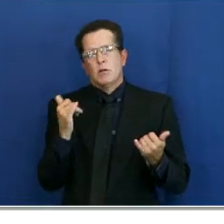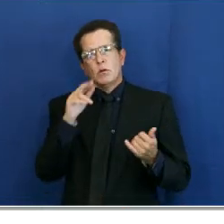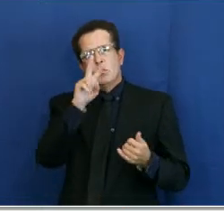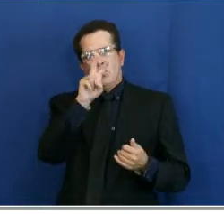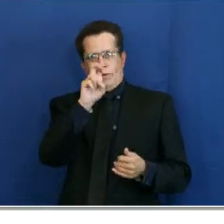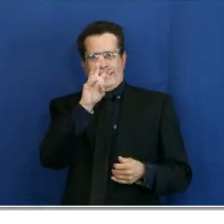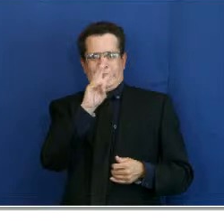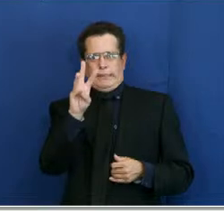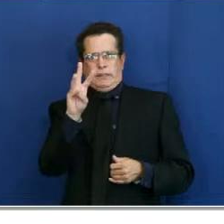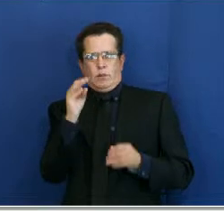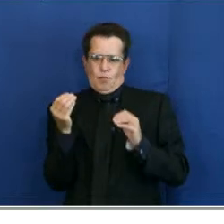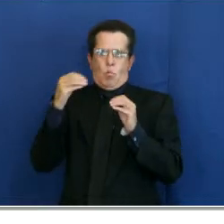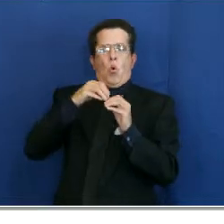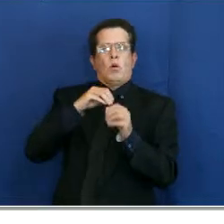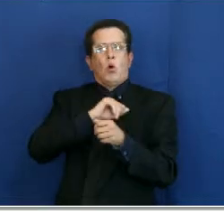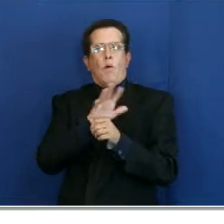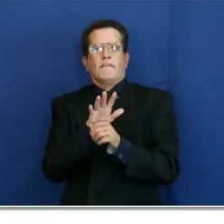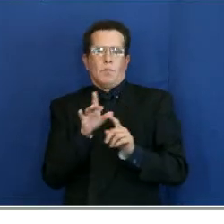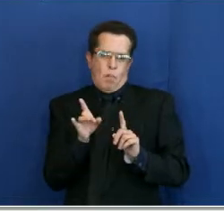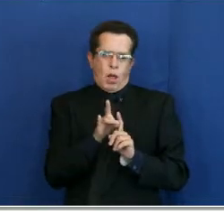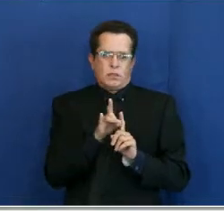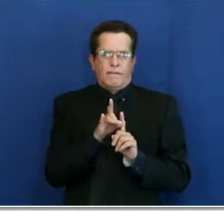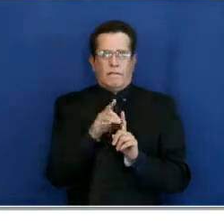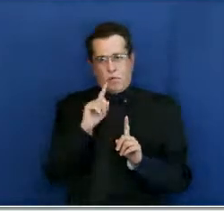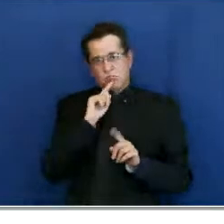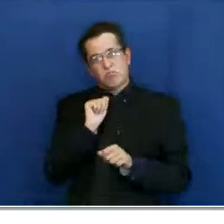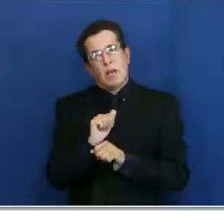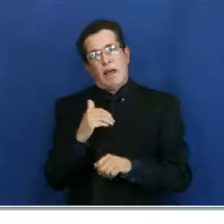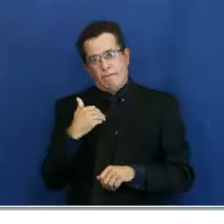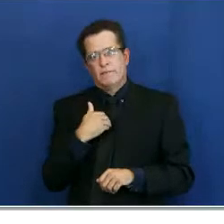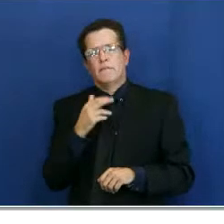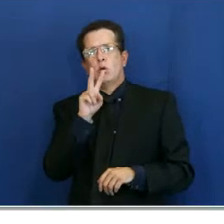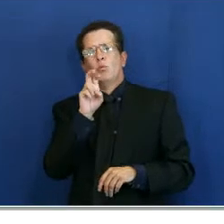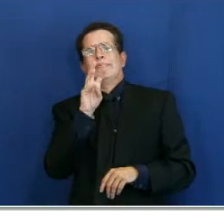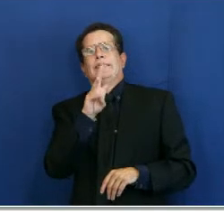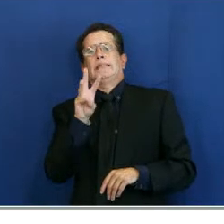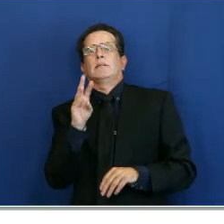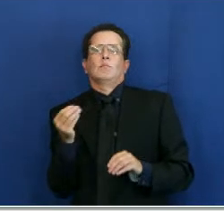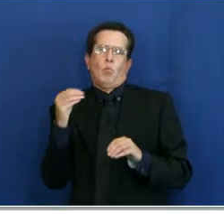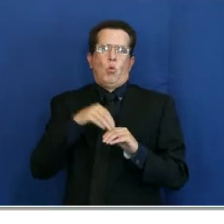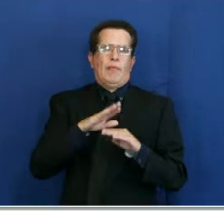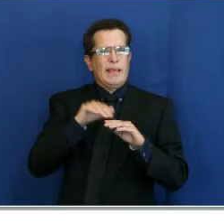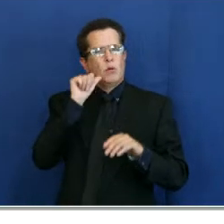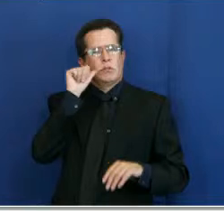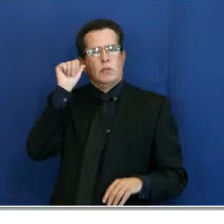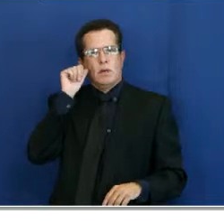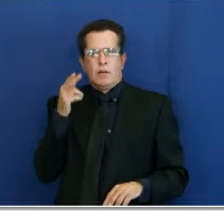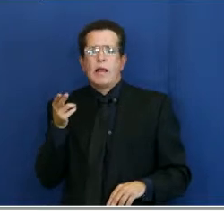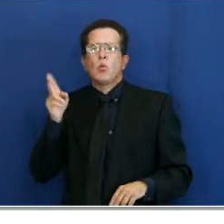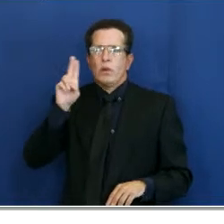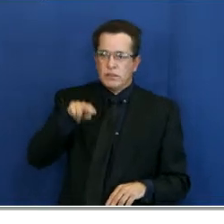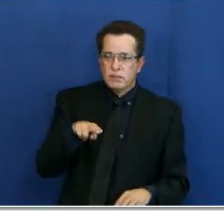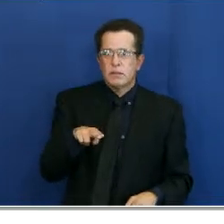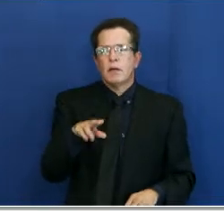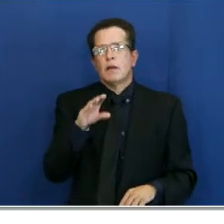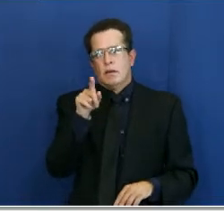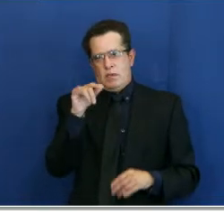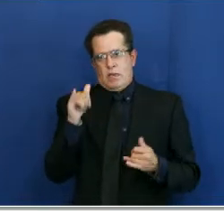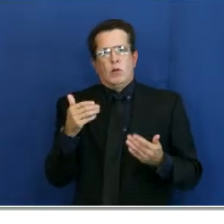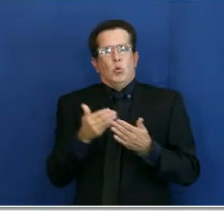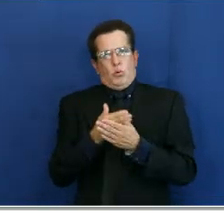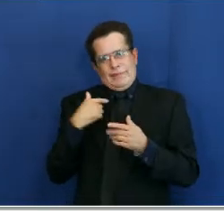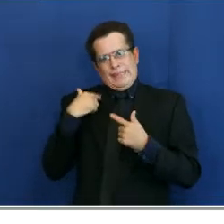266 more cases than yesterday. Please go to the next slide. This number is an increase in the new cases